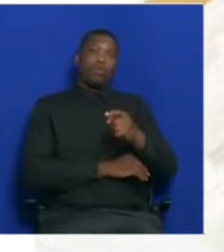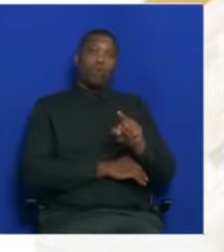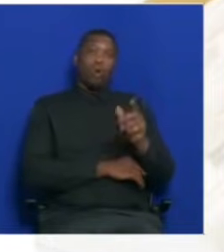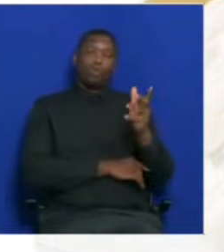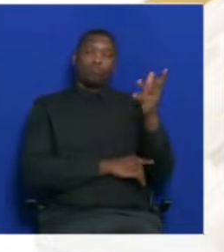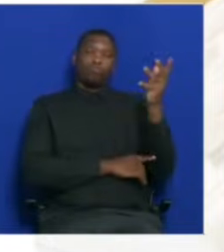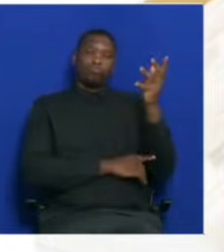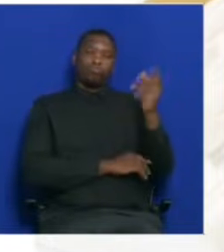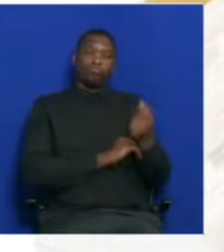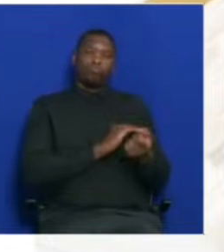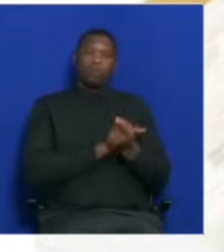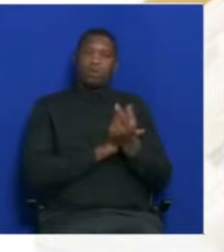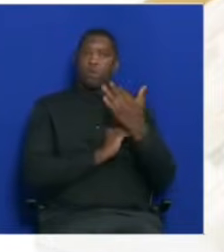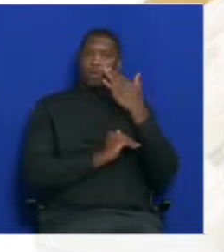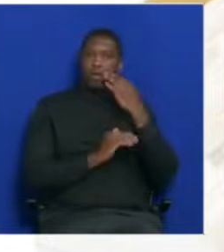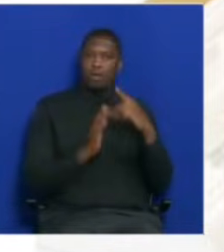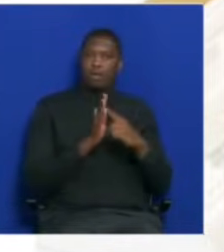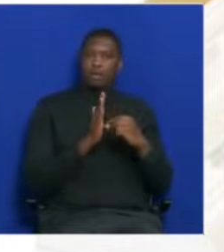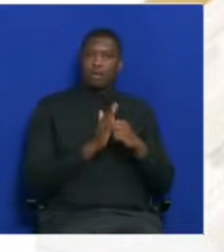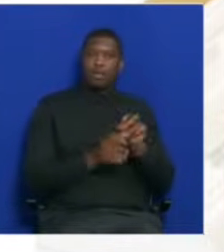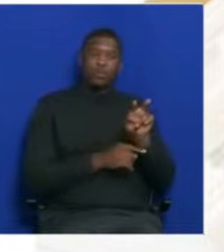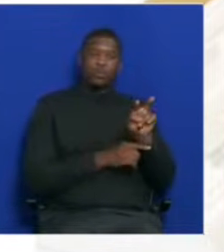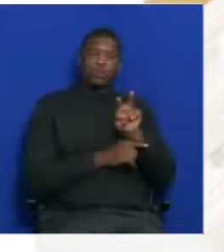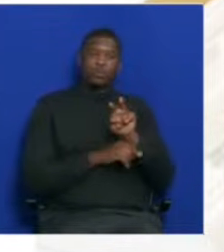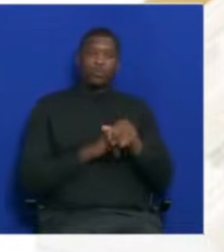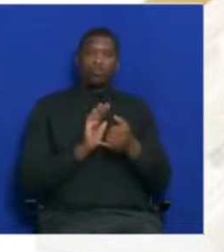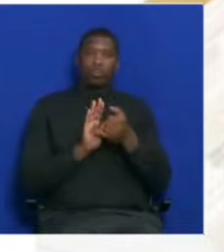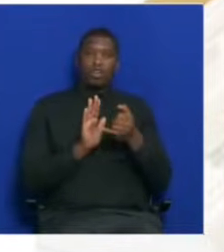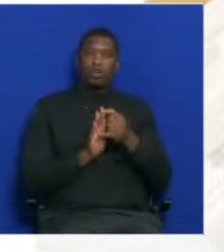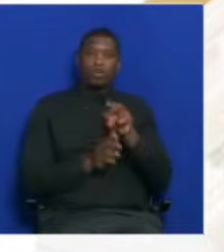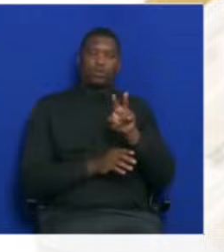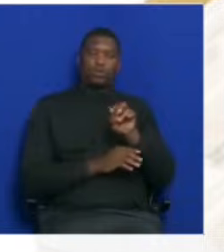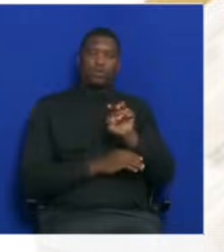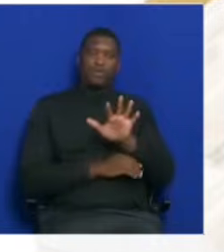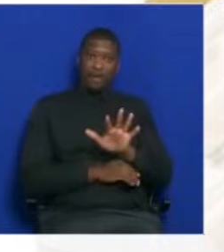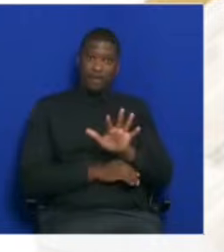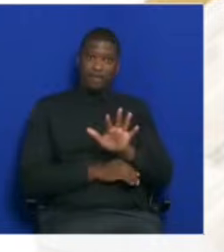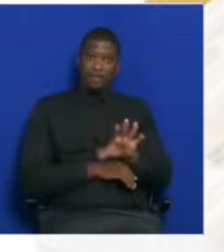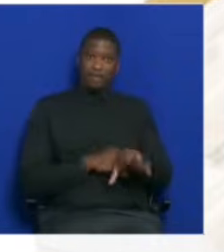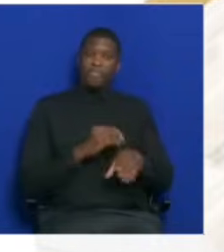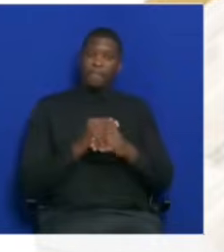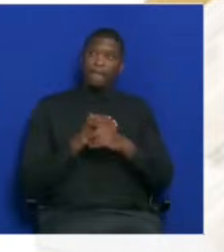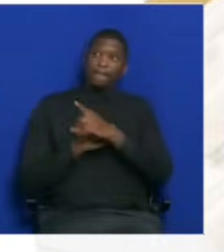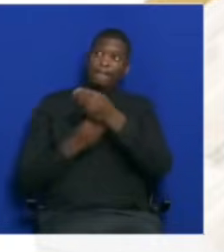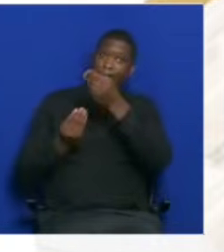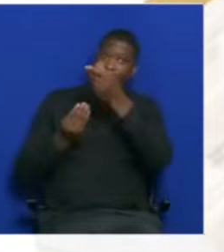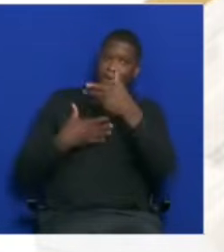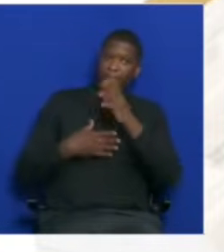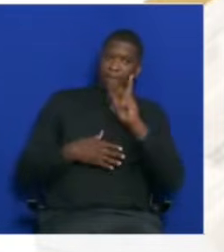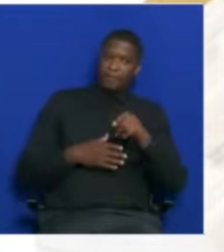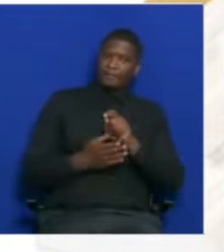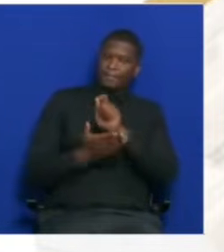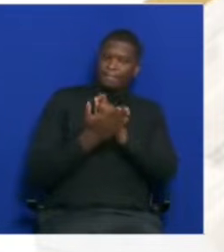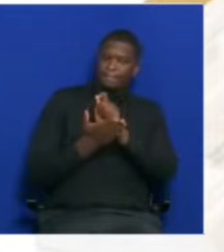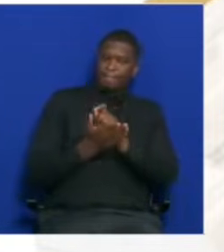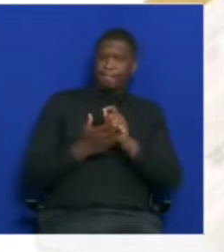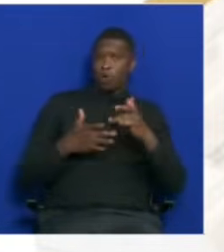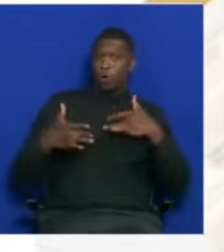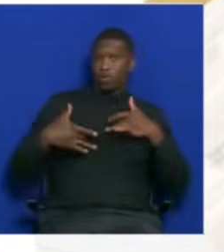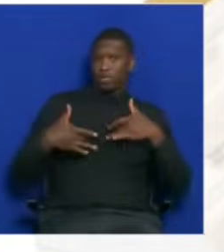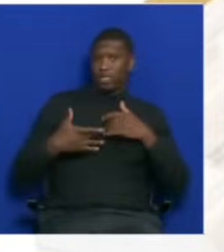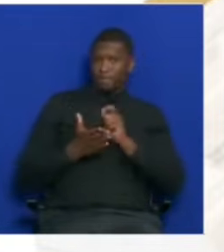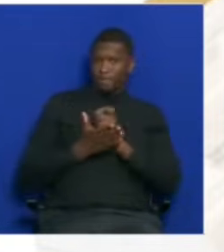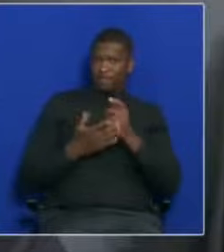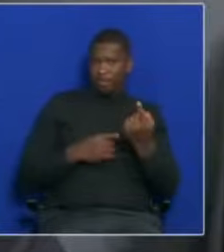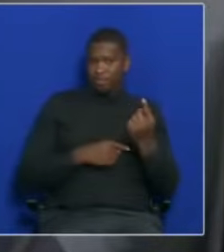the 22nd of January 2025, and I was told to note my concerns in the presentation. Do